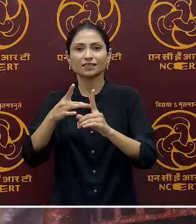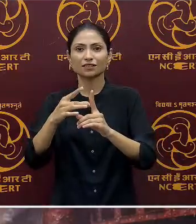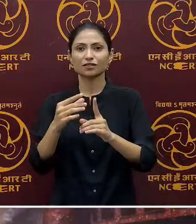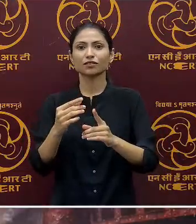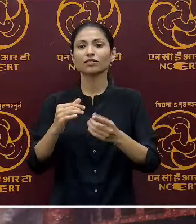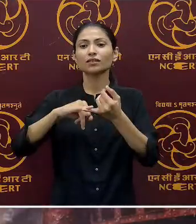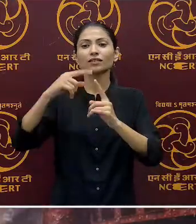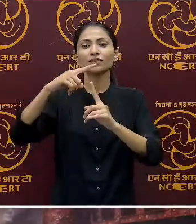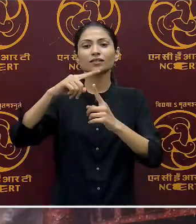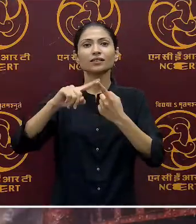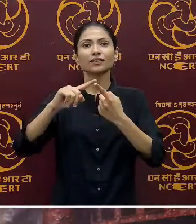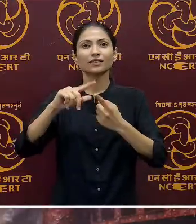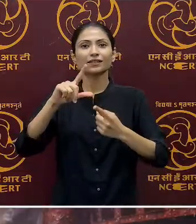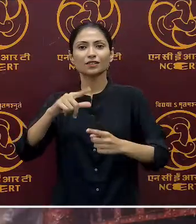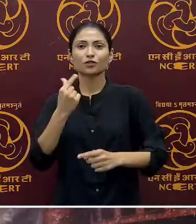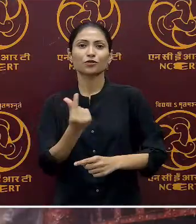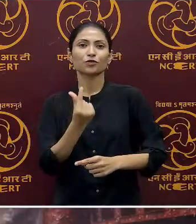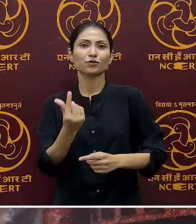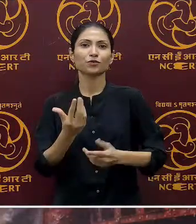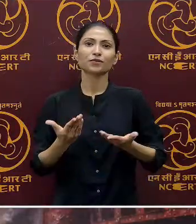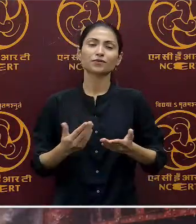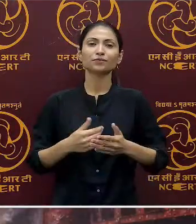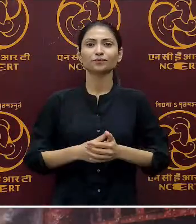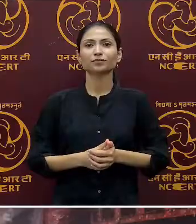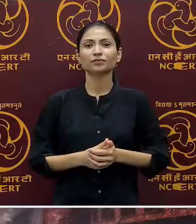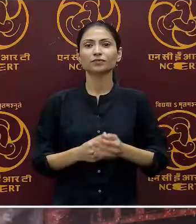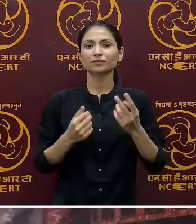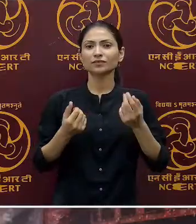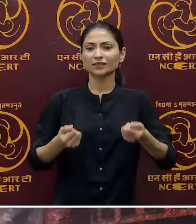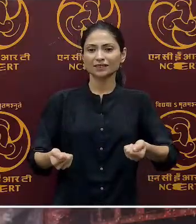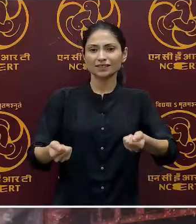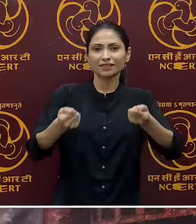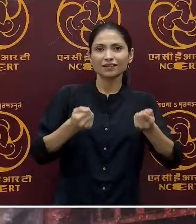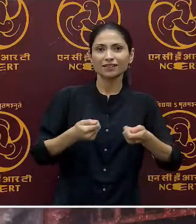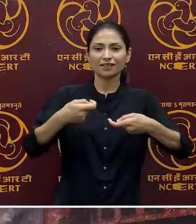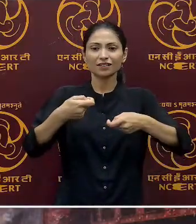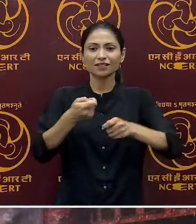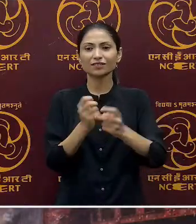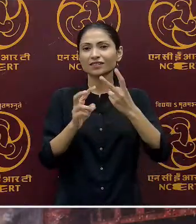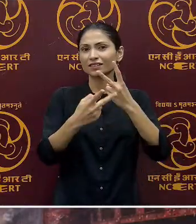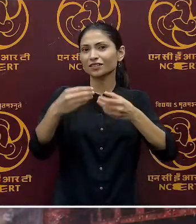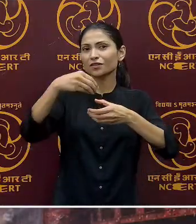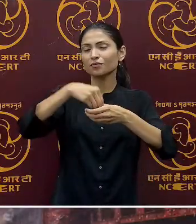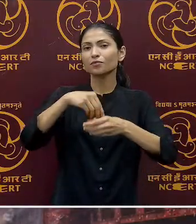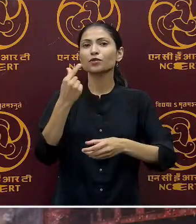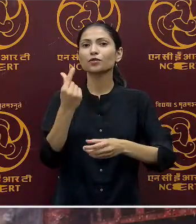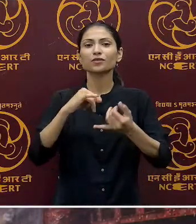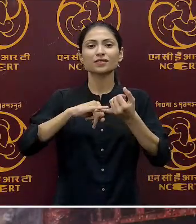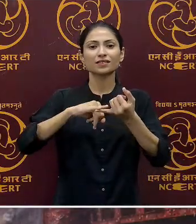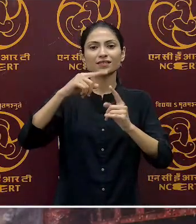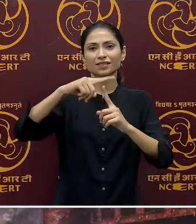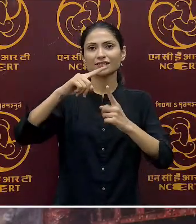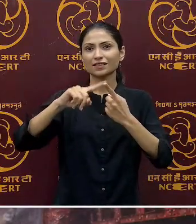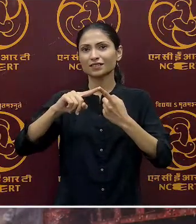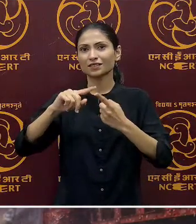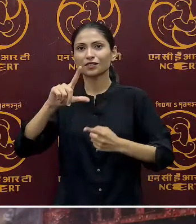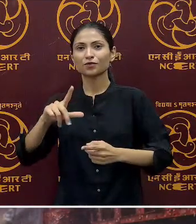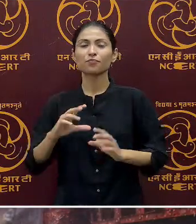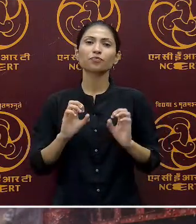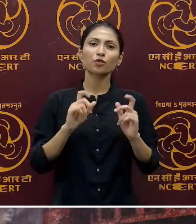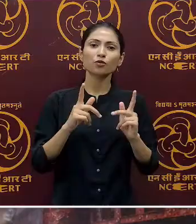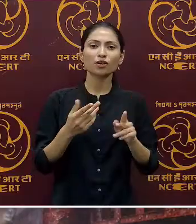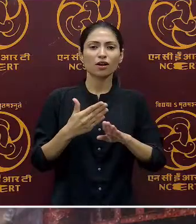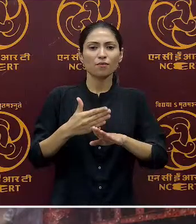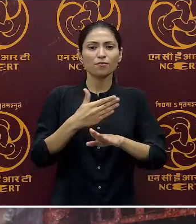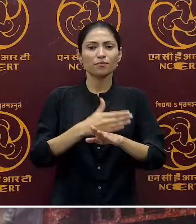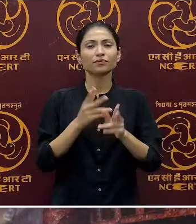behind using of these utensils in the home. Okay, you also mentioned silver here, and we often see that when we